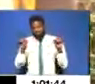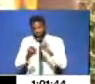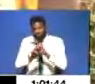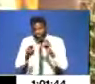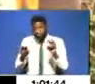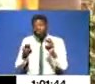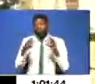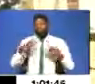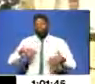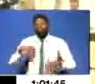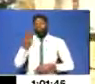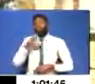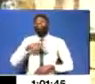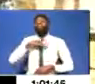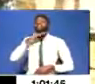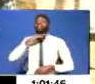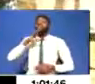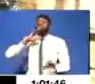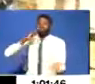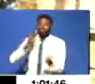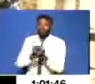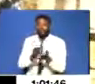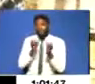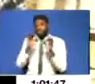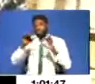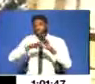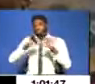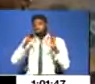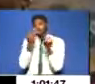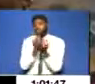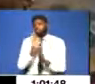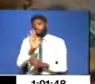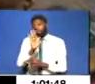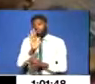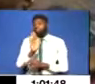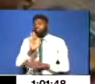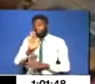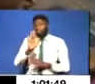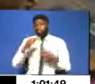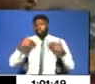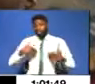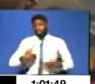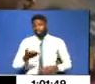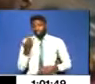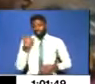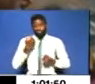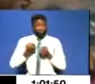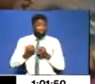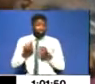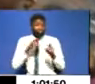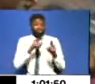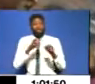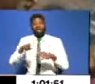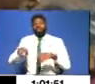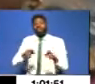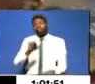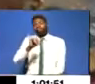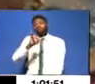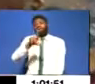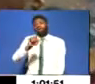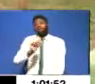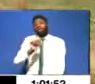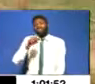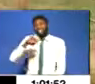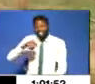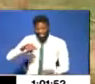died mysteriously, and their bodies dumped into River Yala are yet to wake up to what they hoped was just a